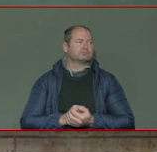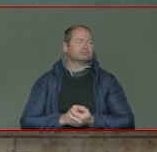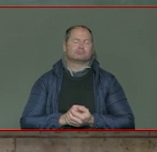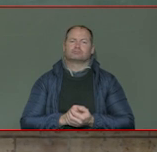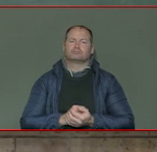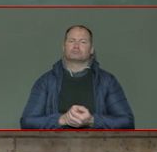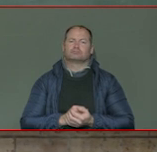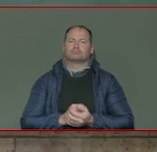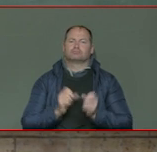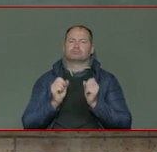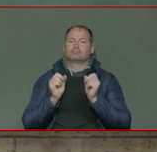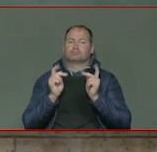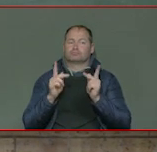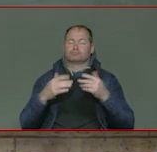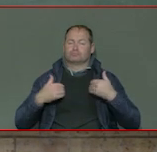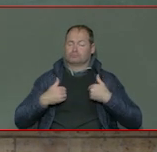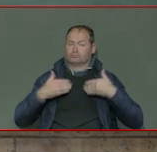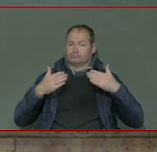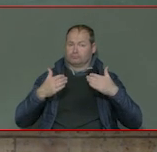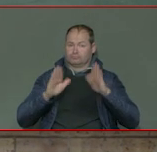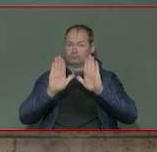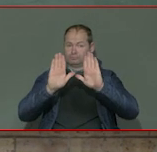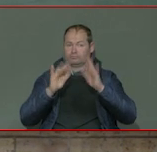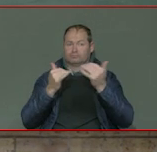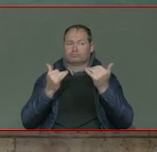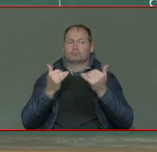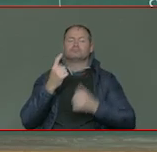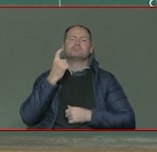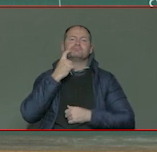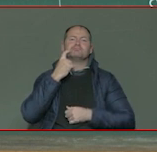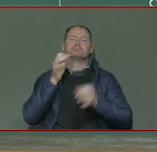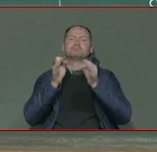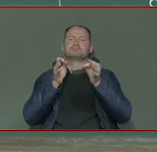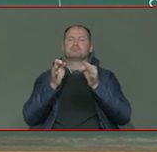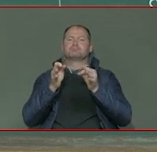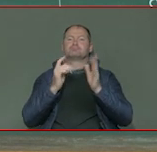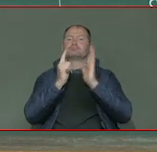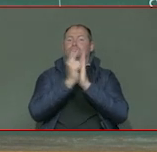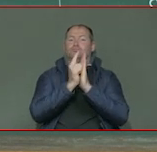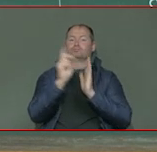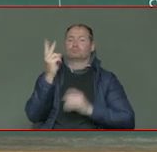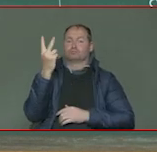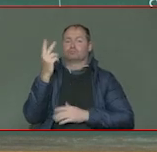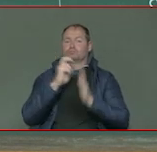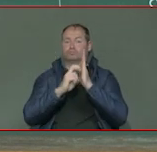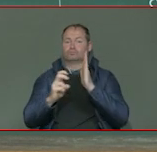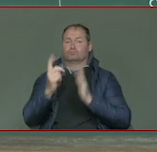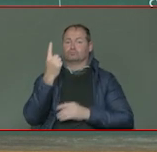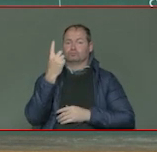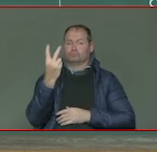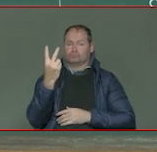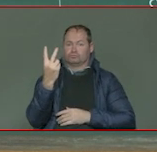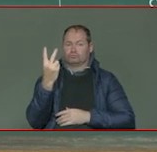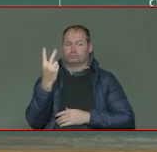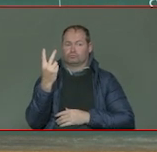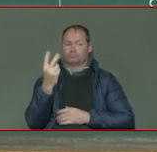Okay, before I use a different notation, I just want to make things a little bit easier. The second law, second rule, if